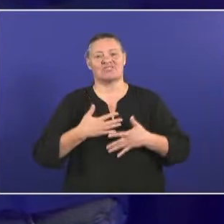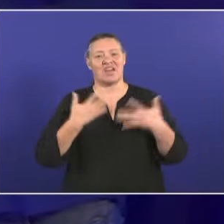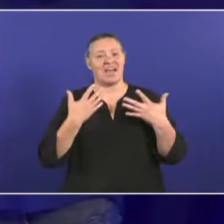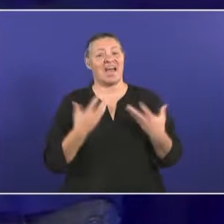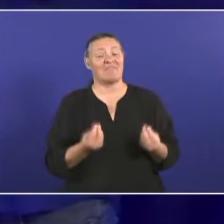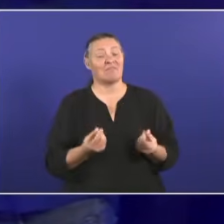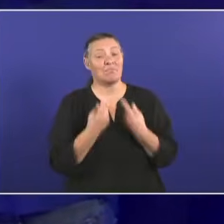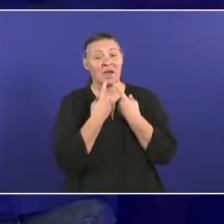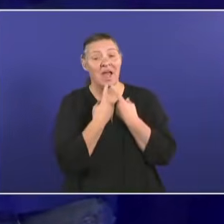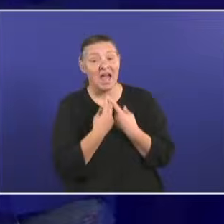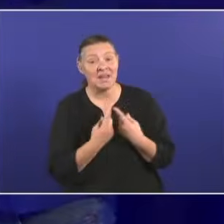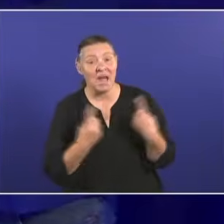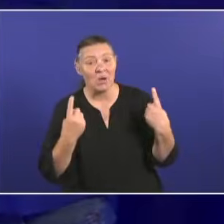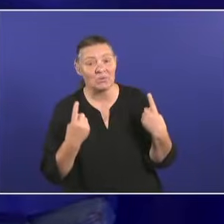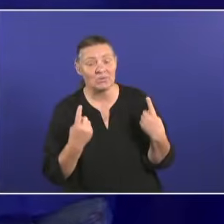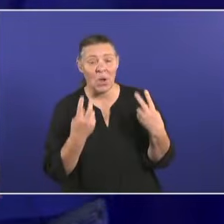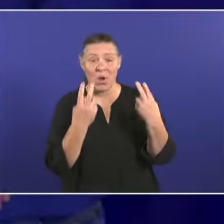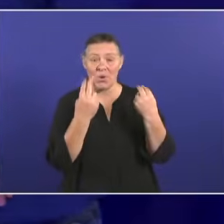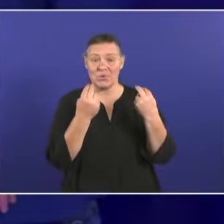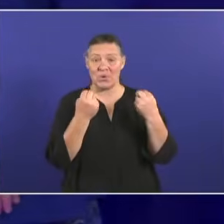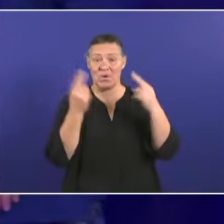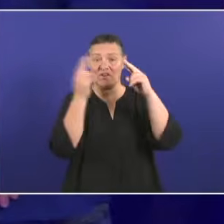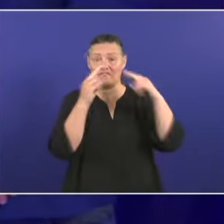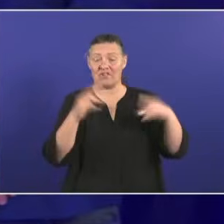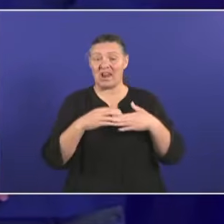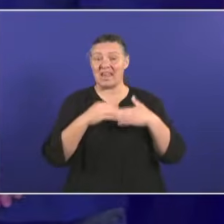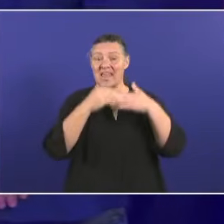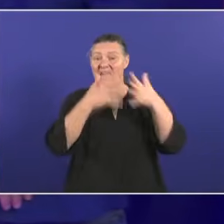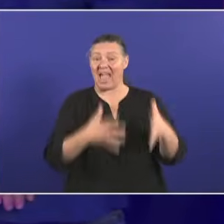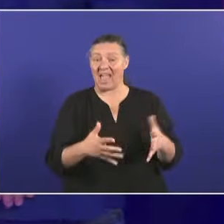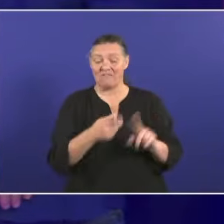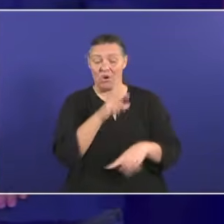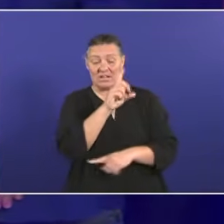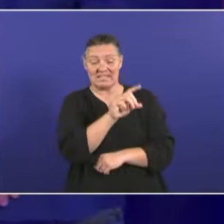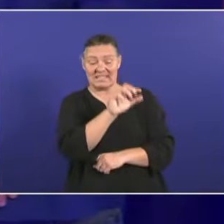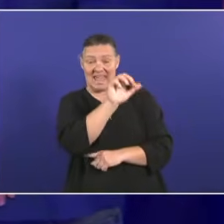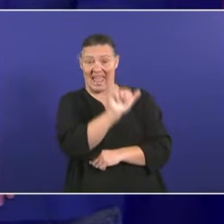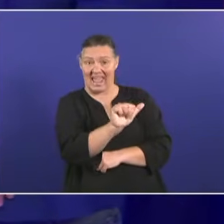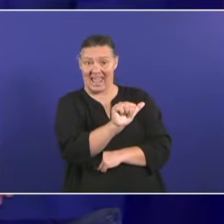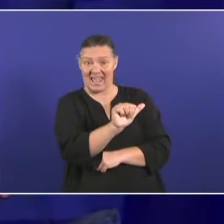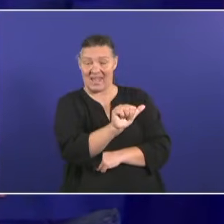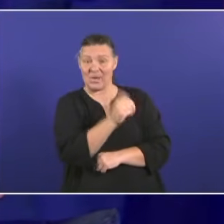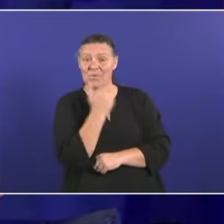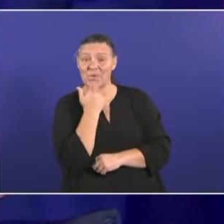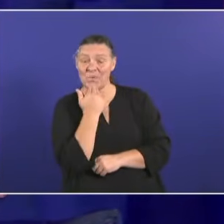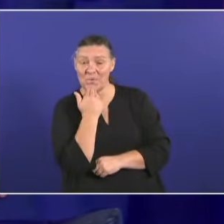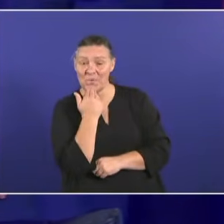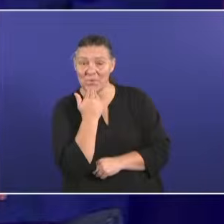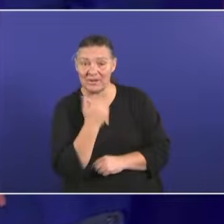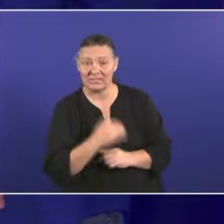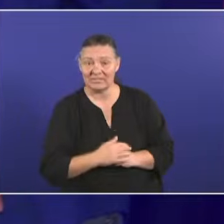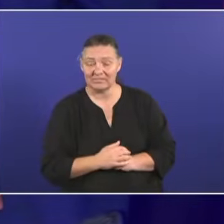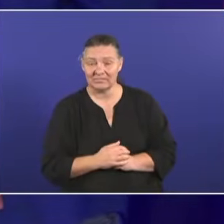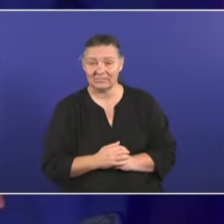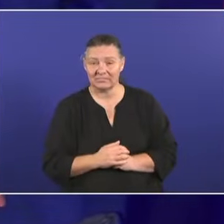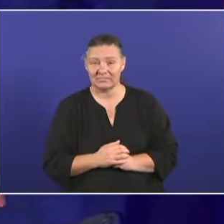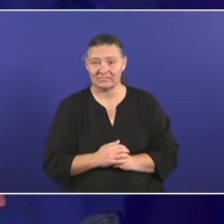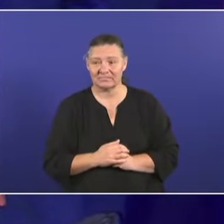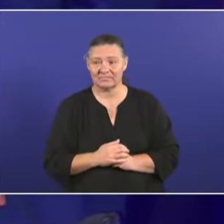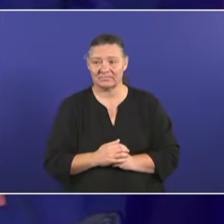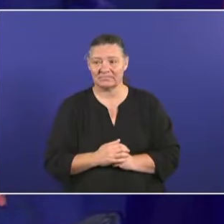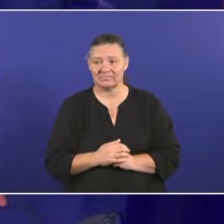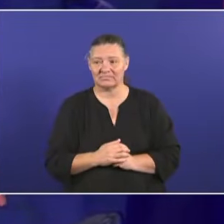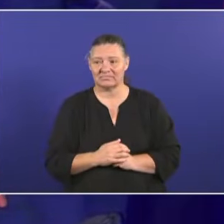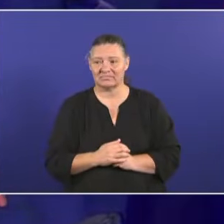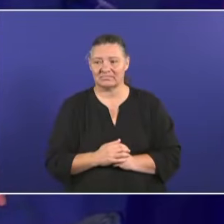to announce that the new federal leader of the Democratic Alliance is